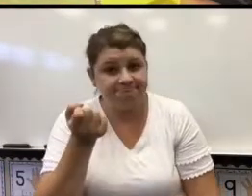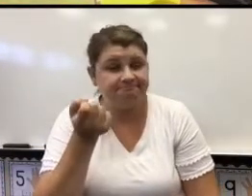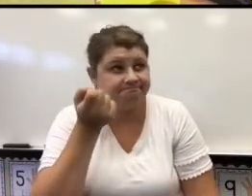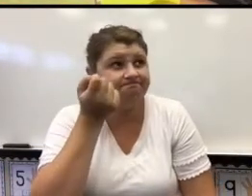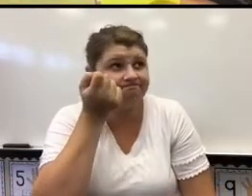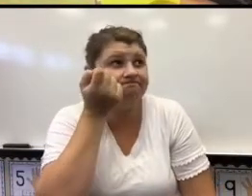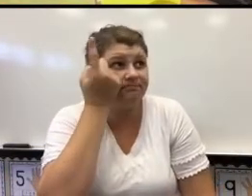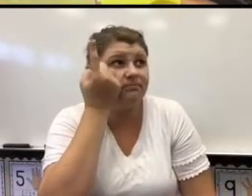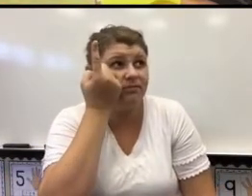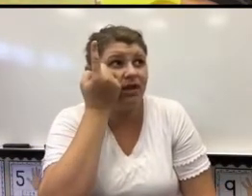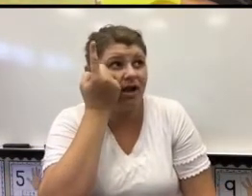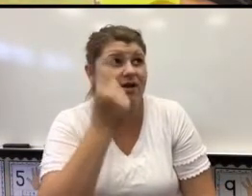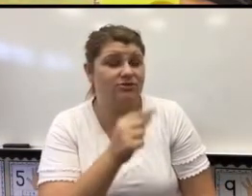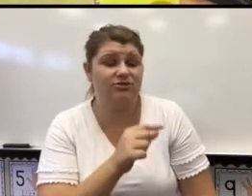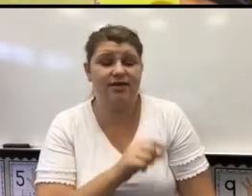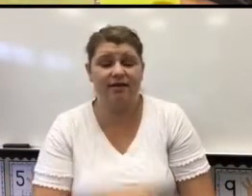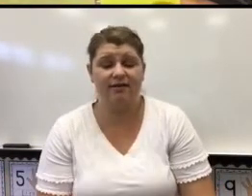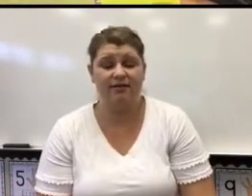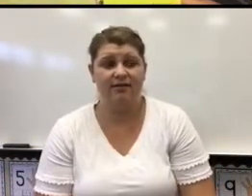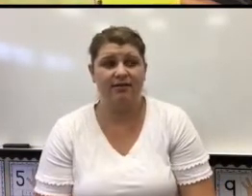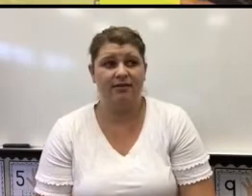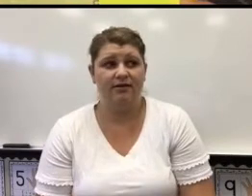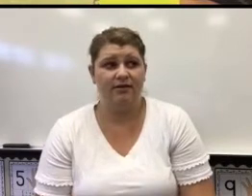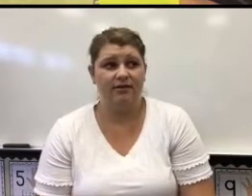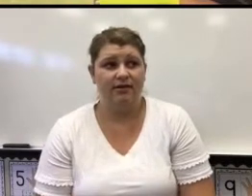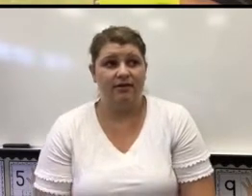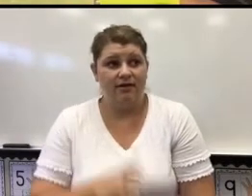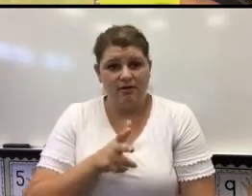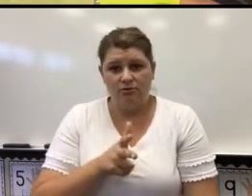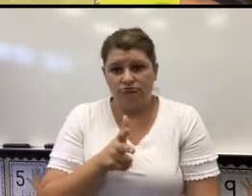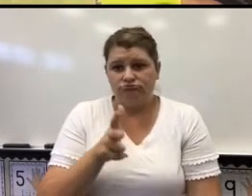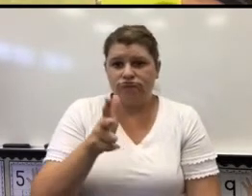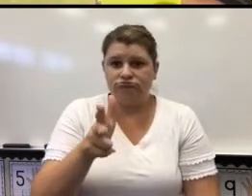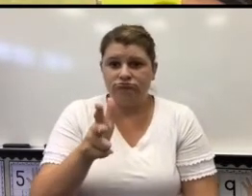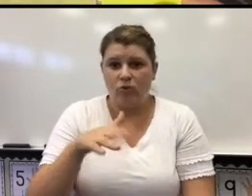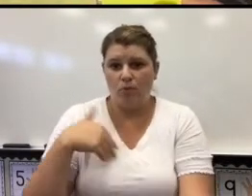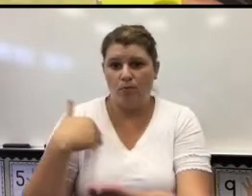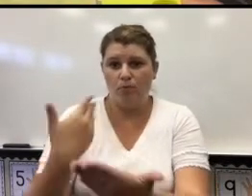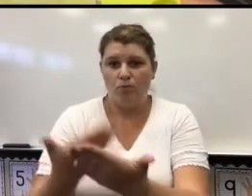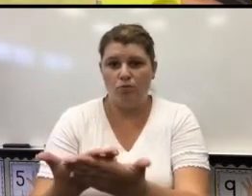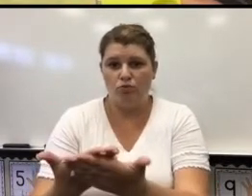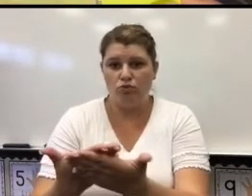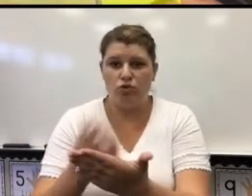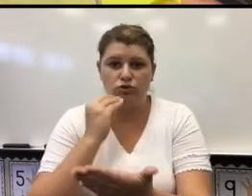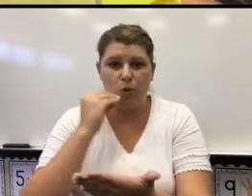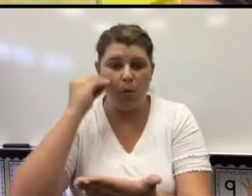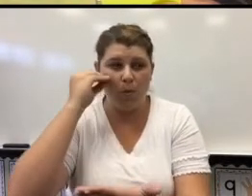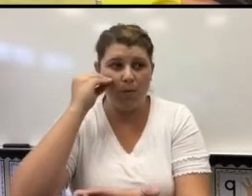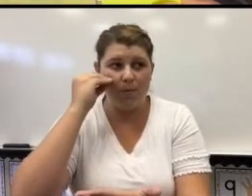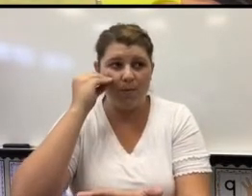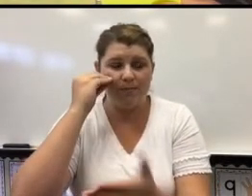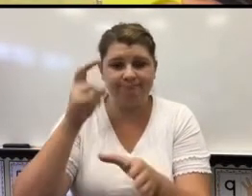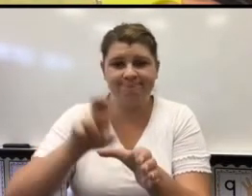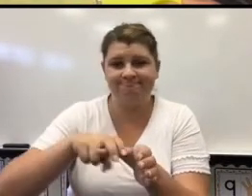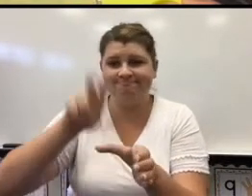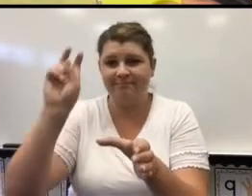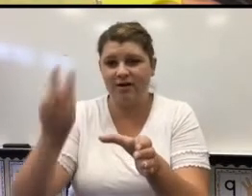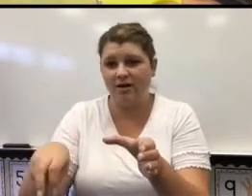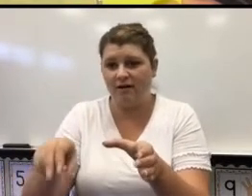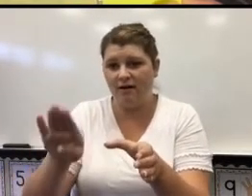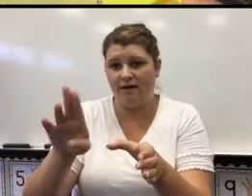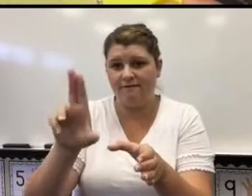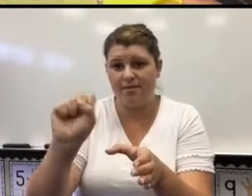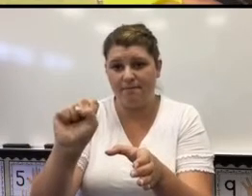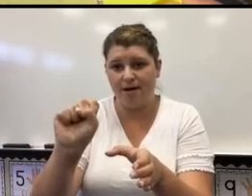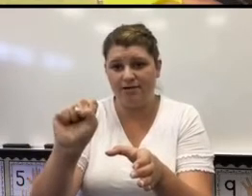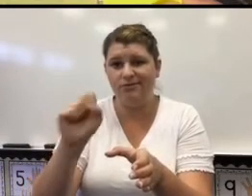you face. I understand, George said as the energy bus approached to his